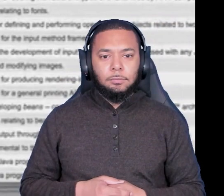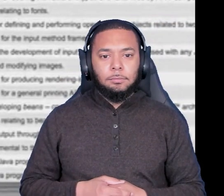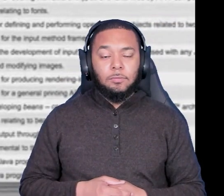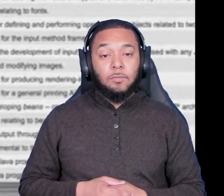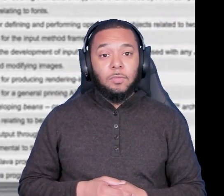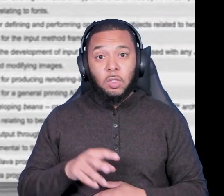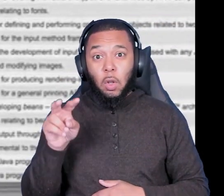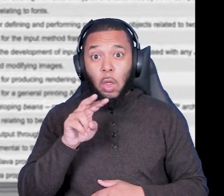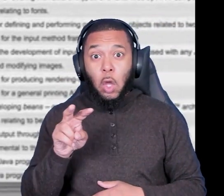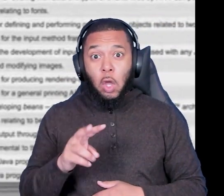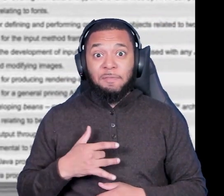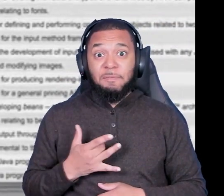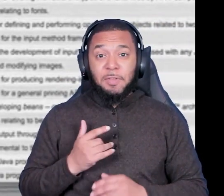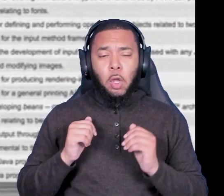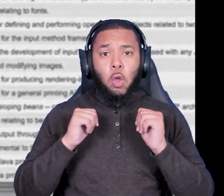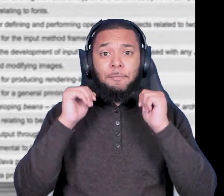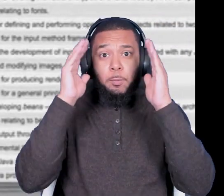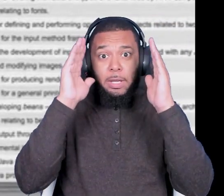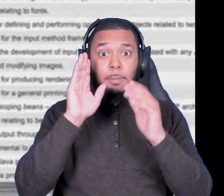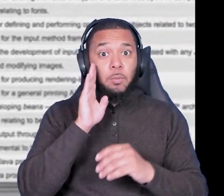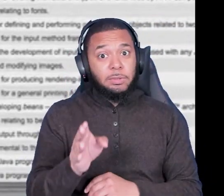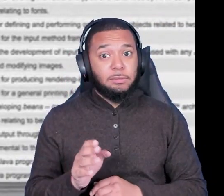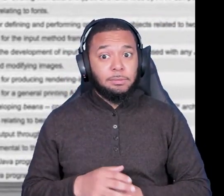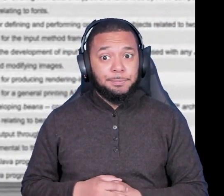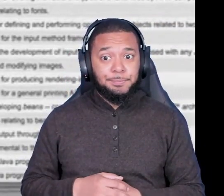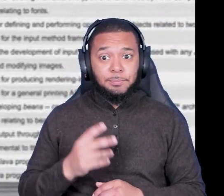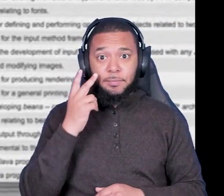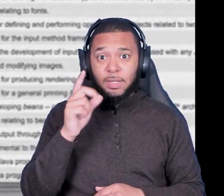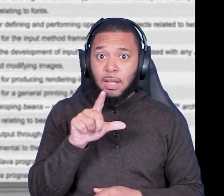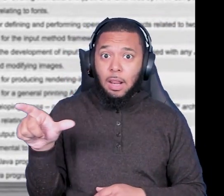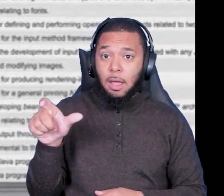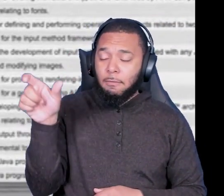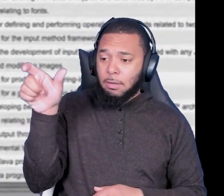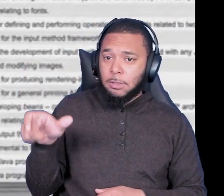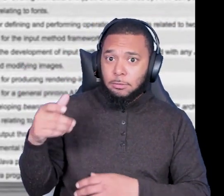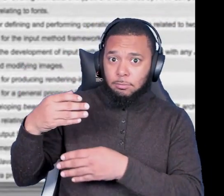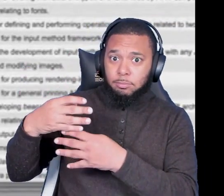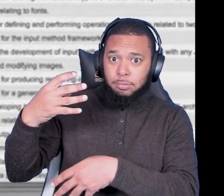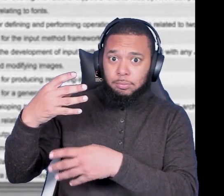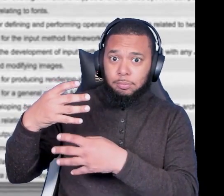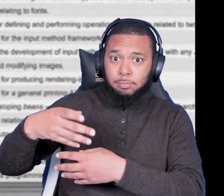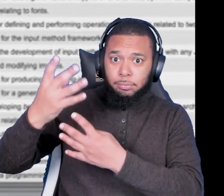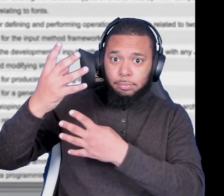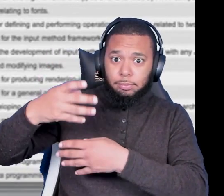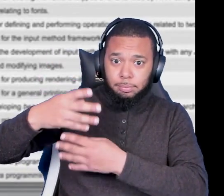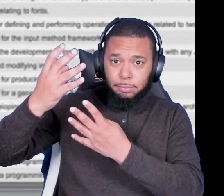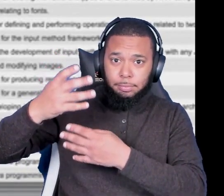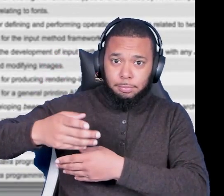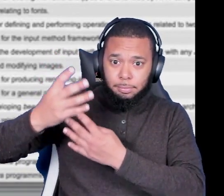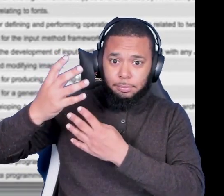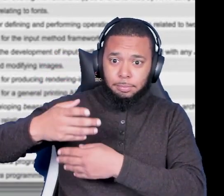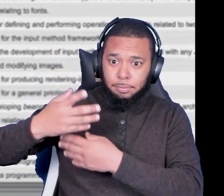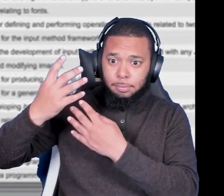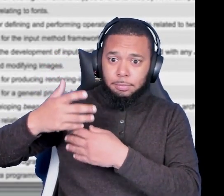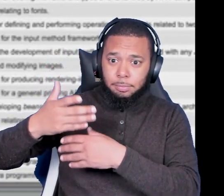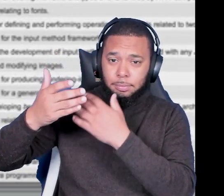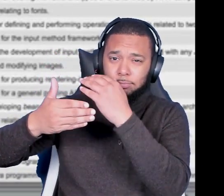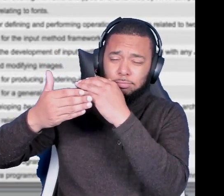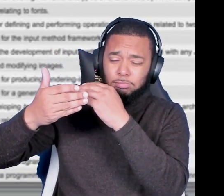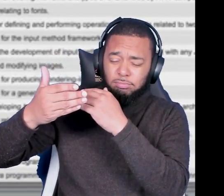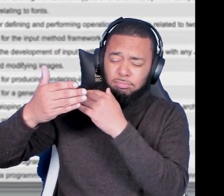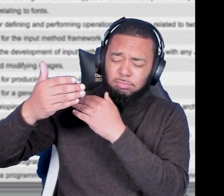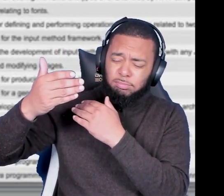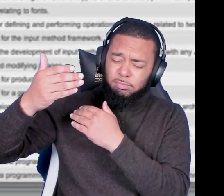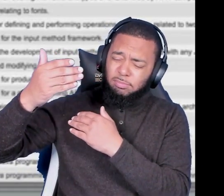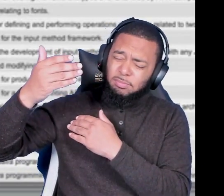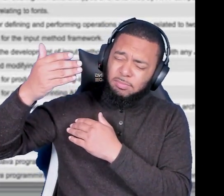overwhelming. And if you look on the left side, you will see a list of the many,